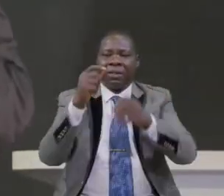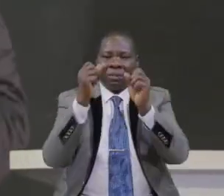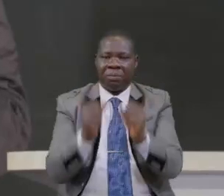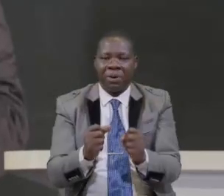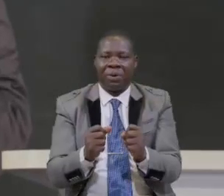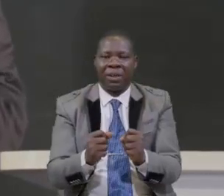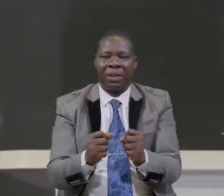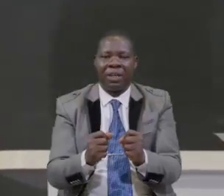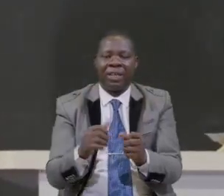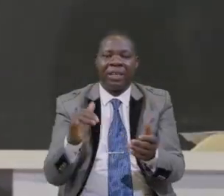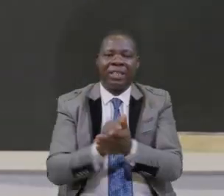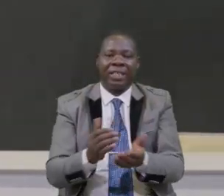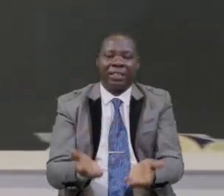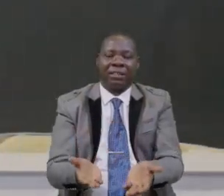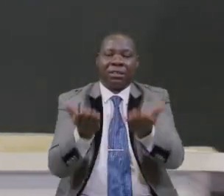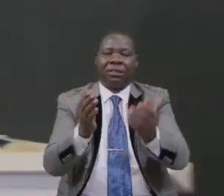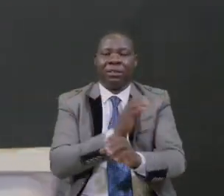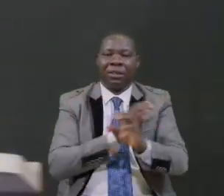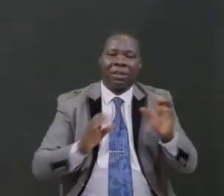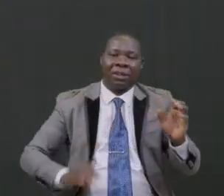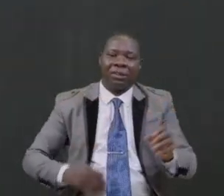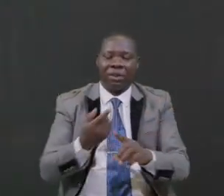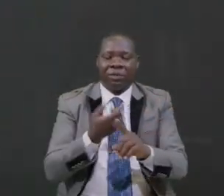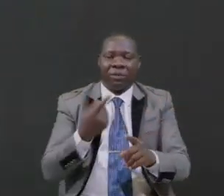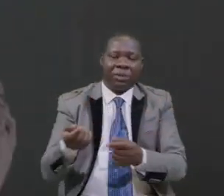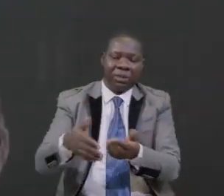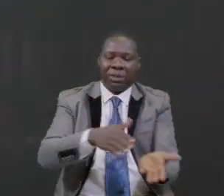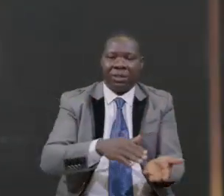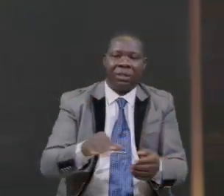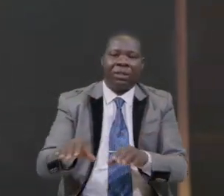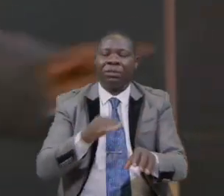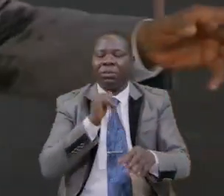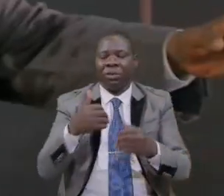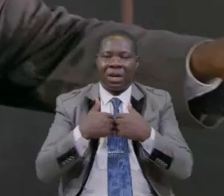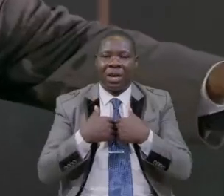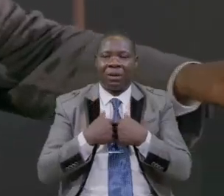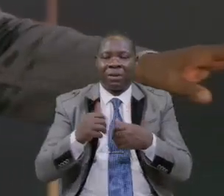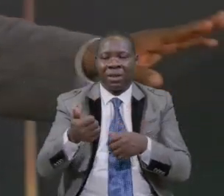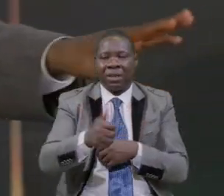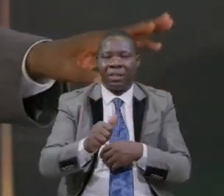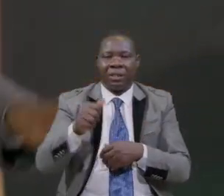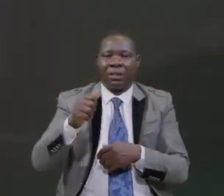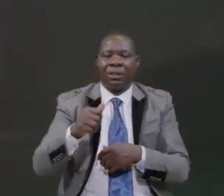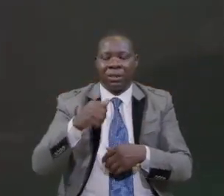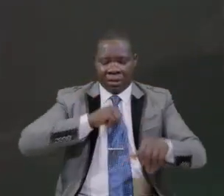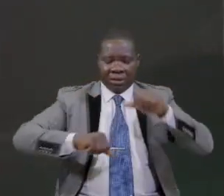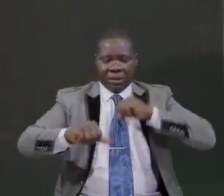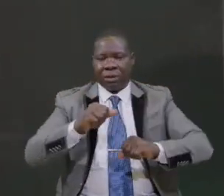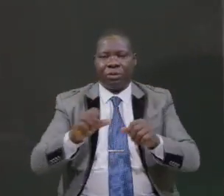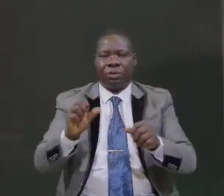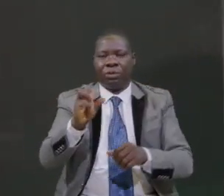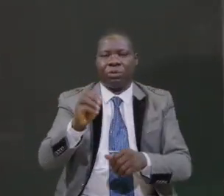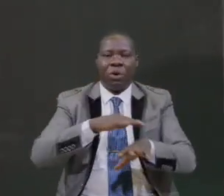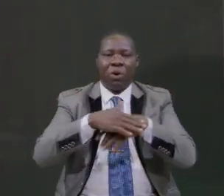raised Christ from the dead did not have any doubt. So all the introduction, I